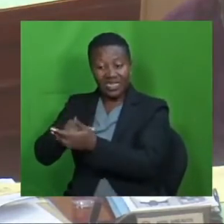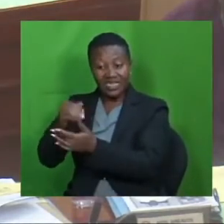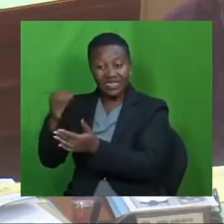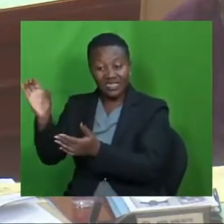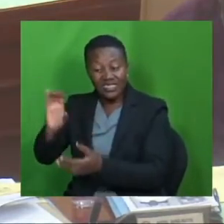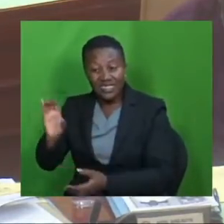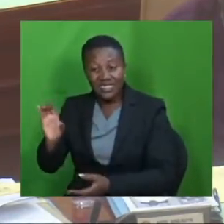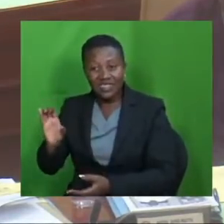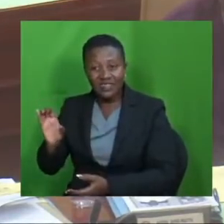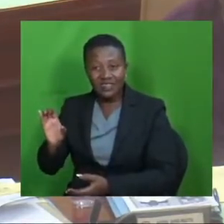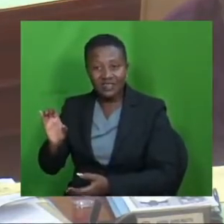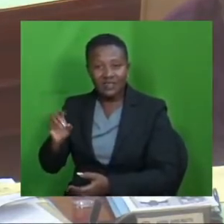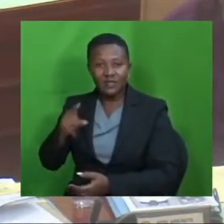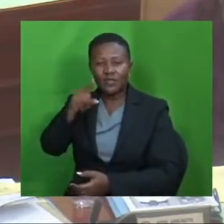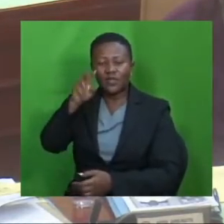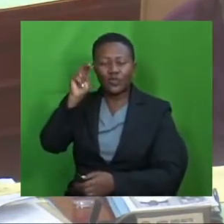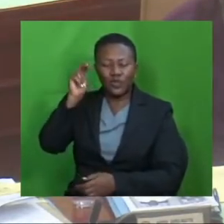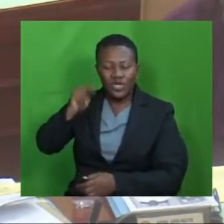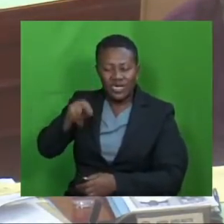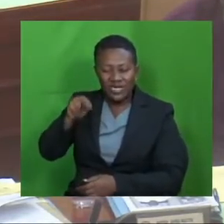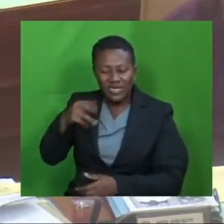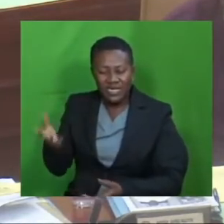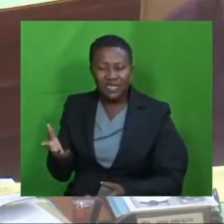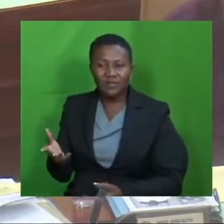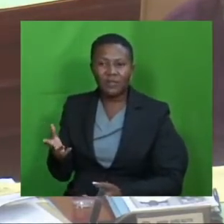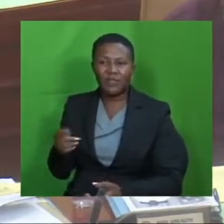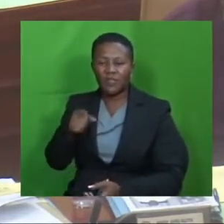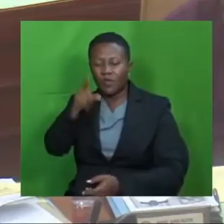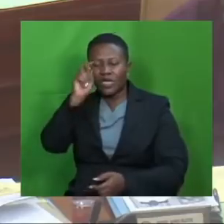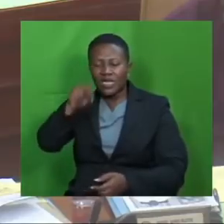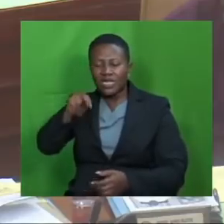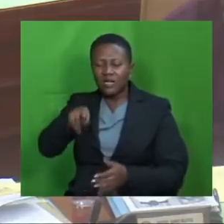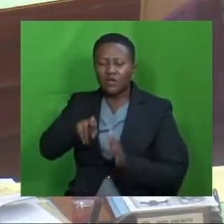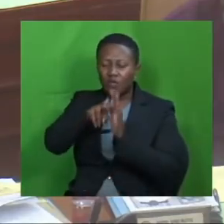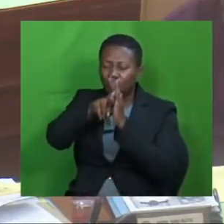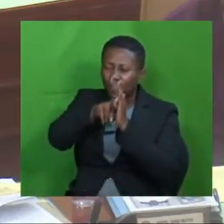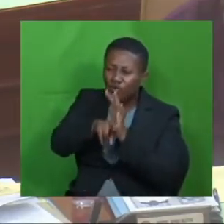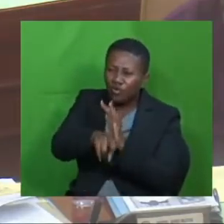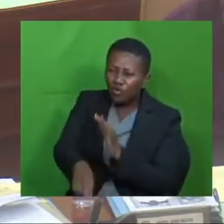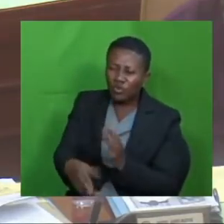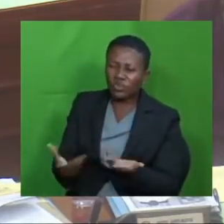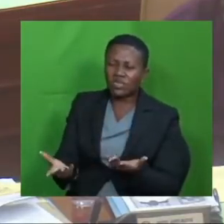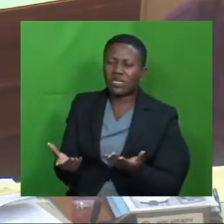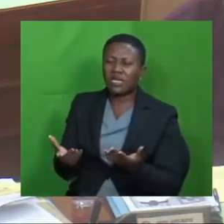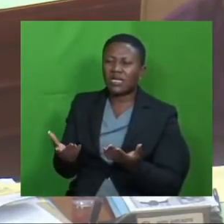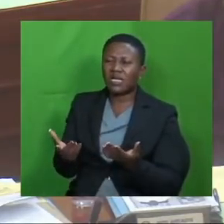to expand your exports and reduce your imports and bring in more.